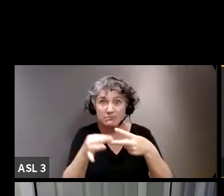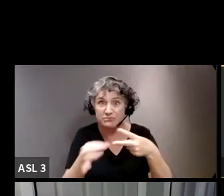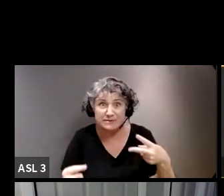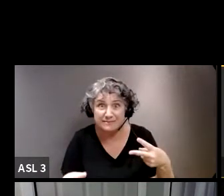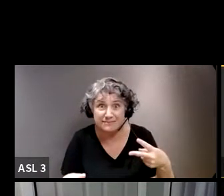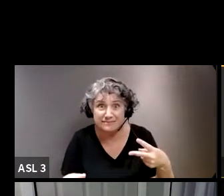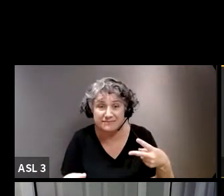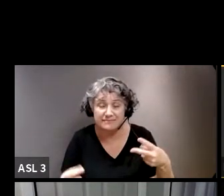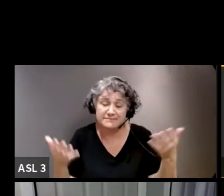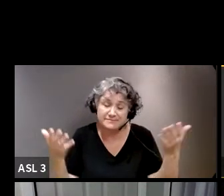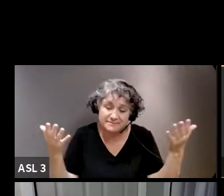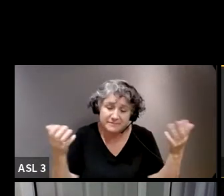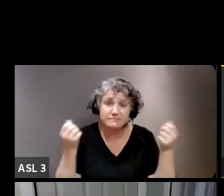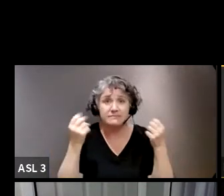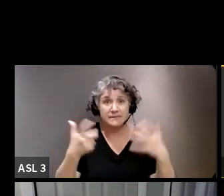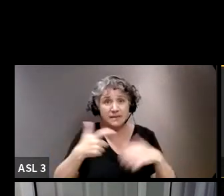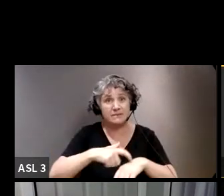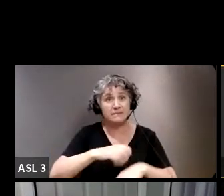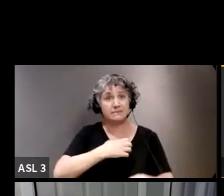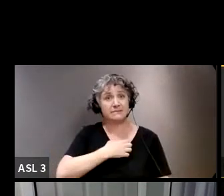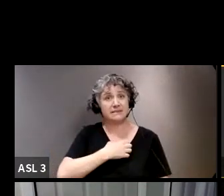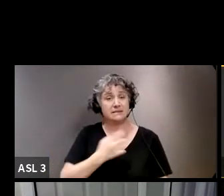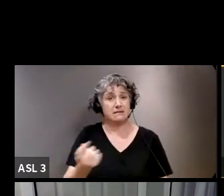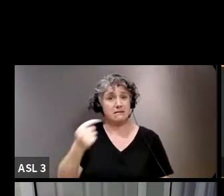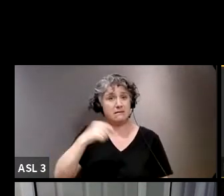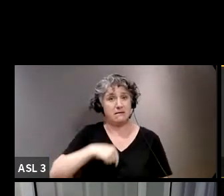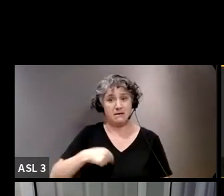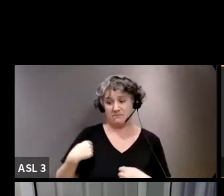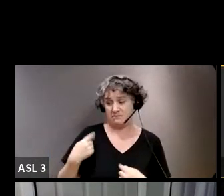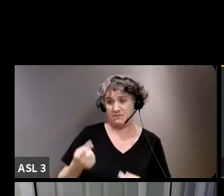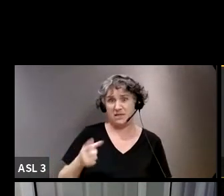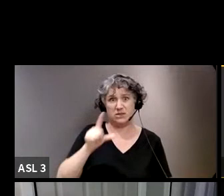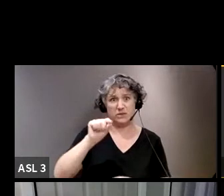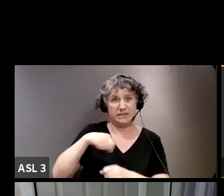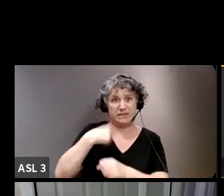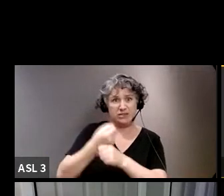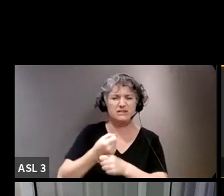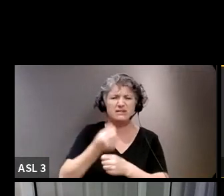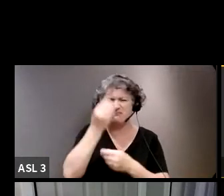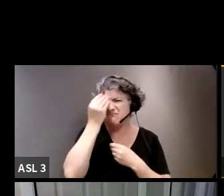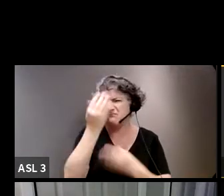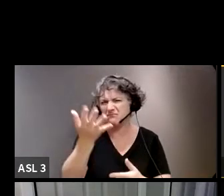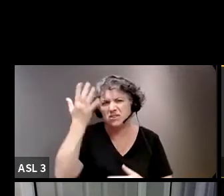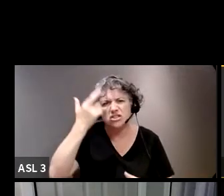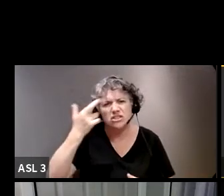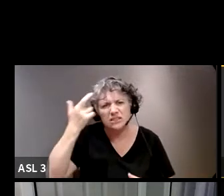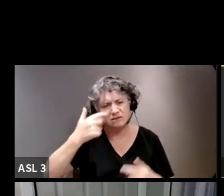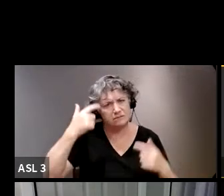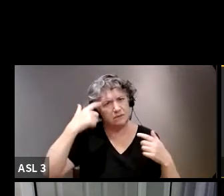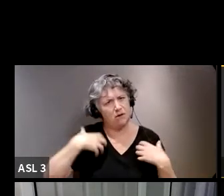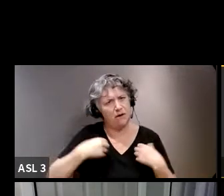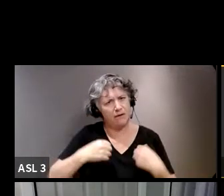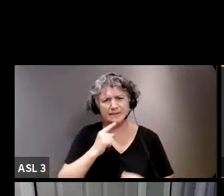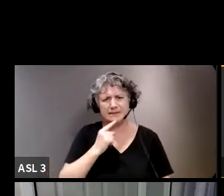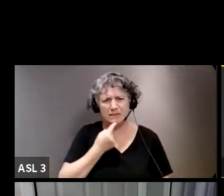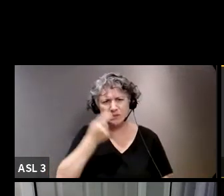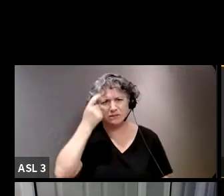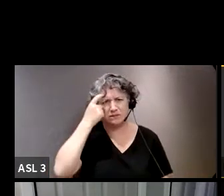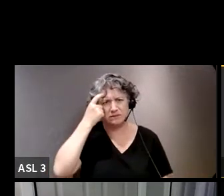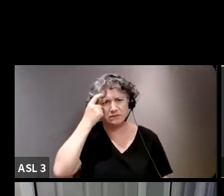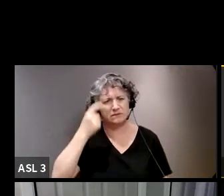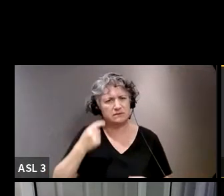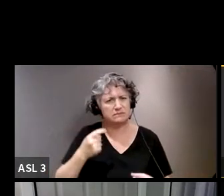many times i've had the police show up over the last two decades as i said i live with very severe mental illness